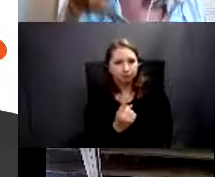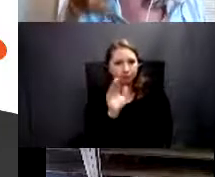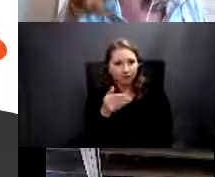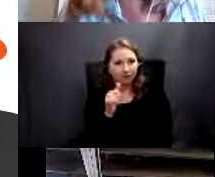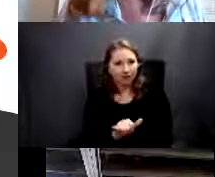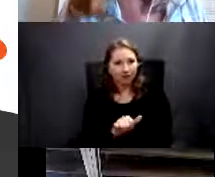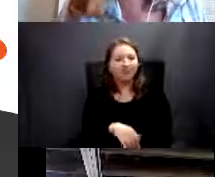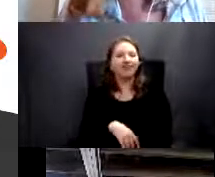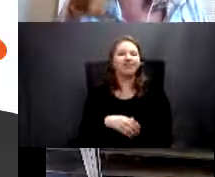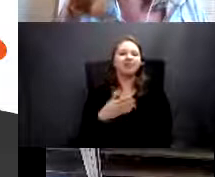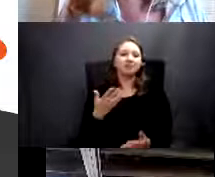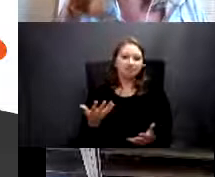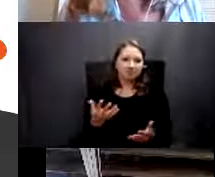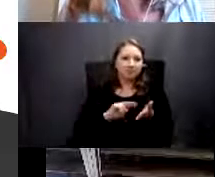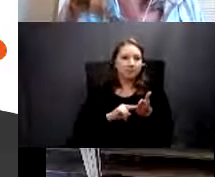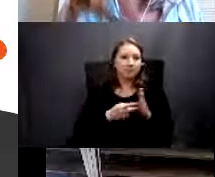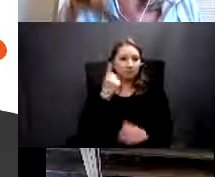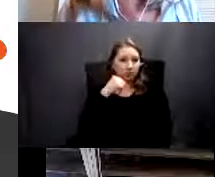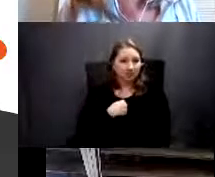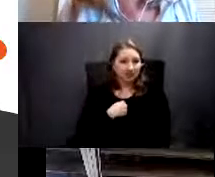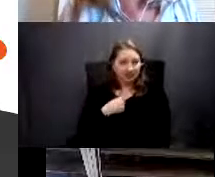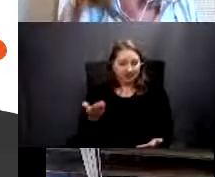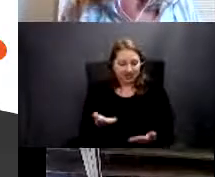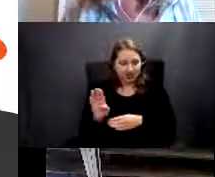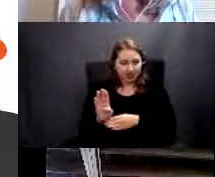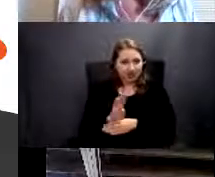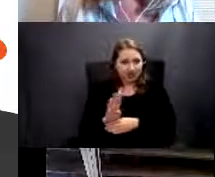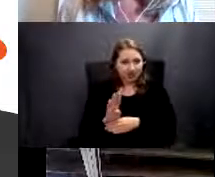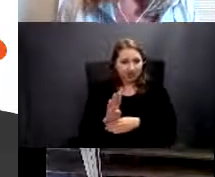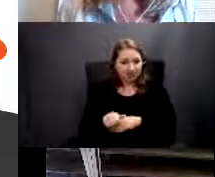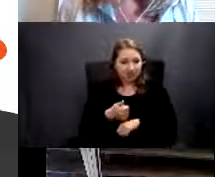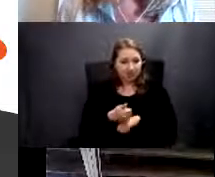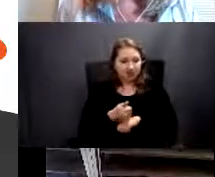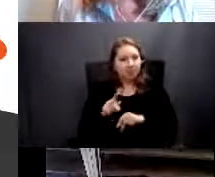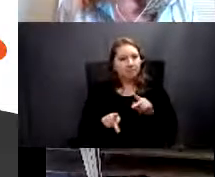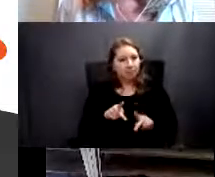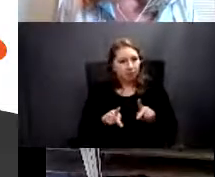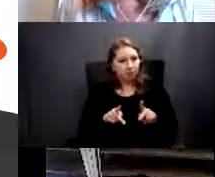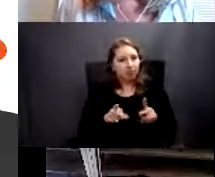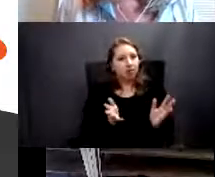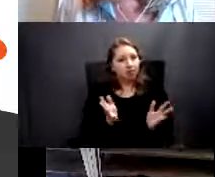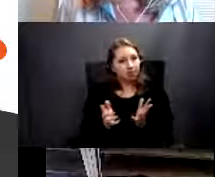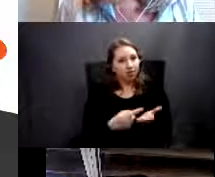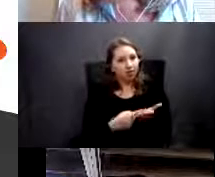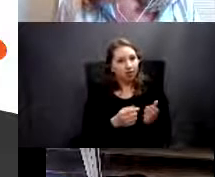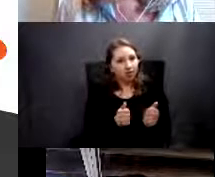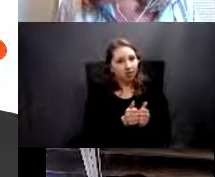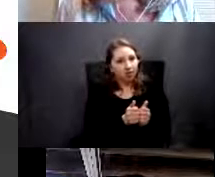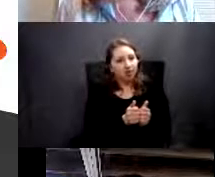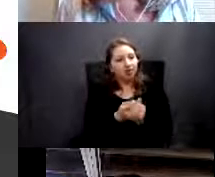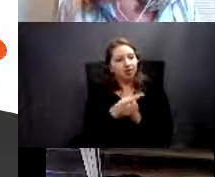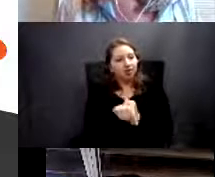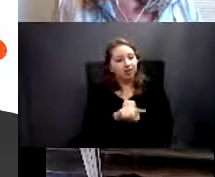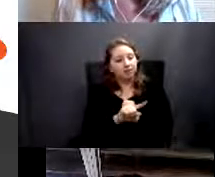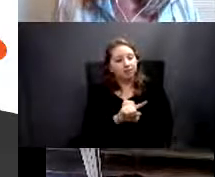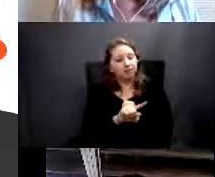what it has come to mean for me in business is there are people I will talk to that are